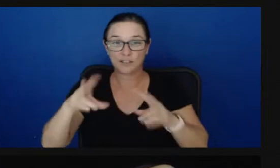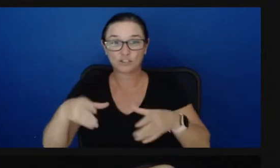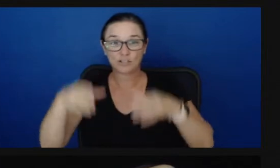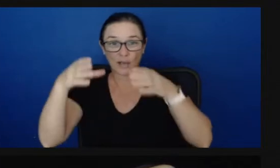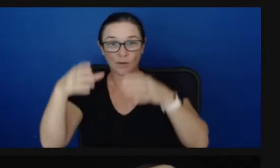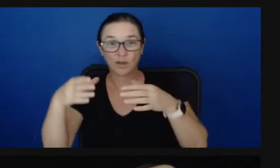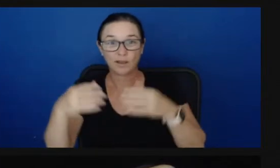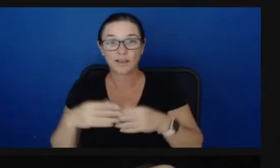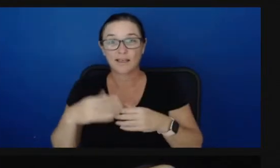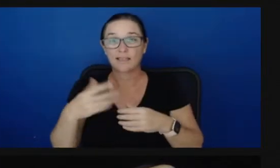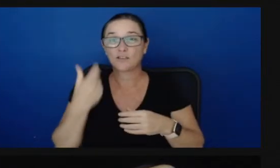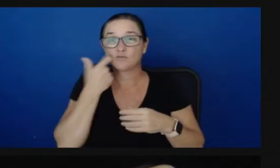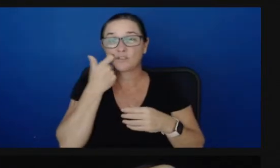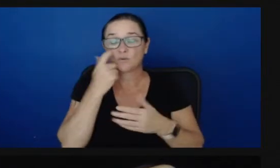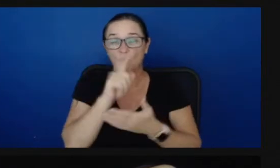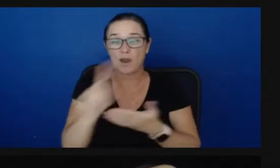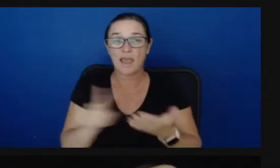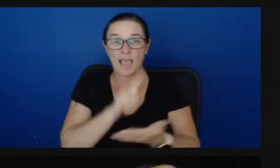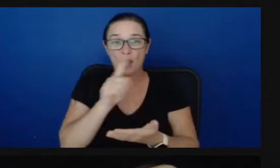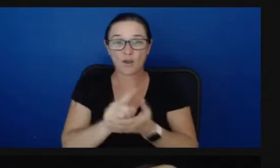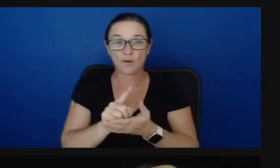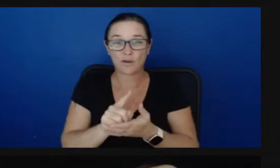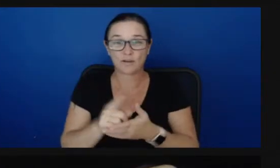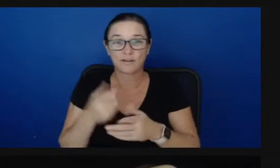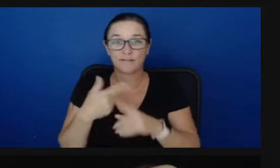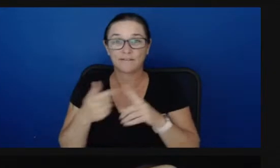last hour. This is how it looks from Kilauea right now.